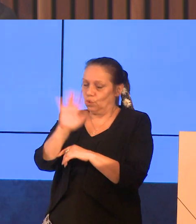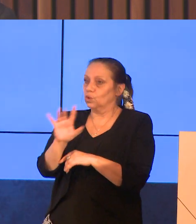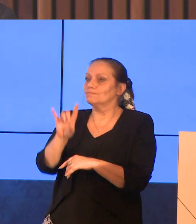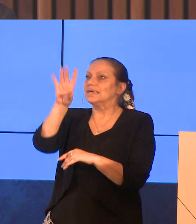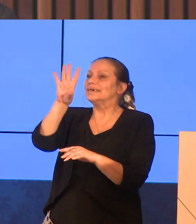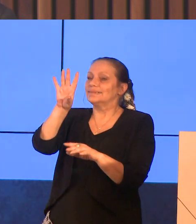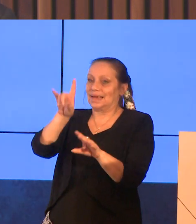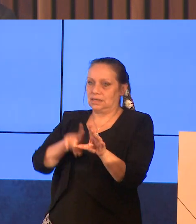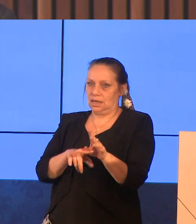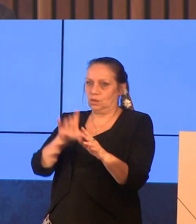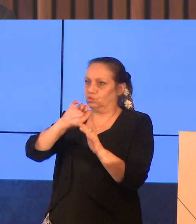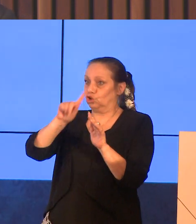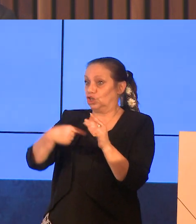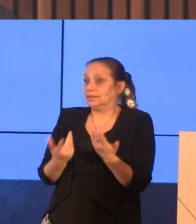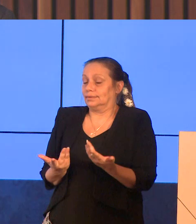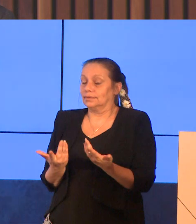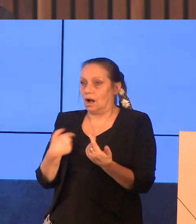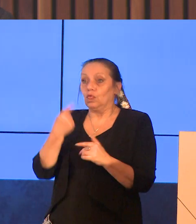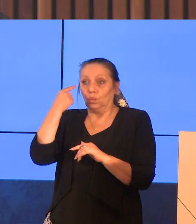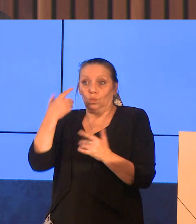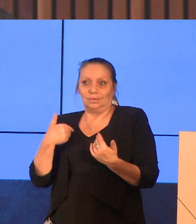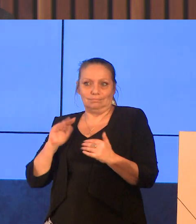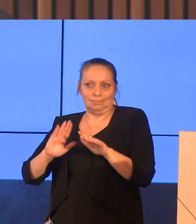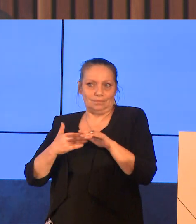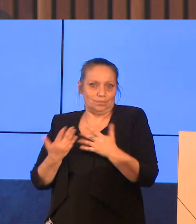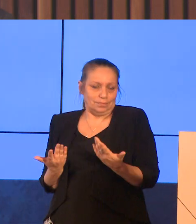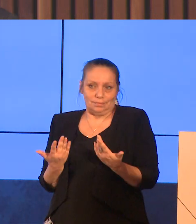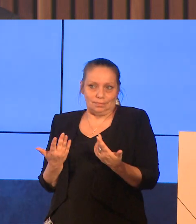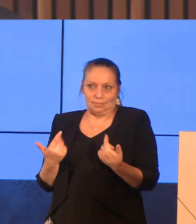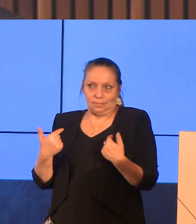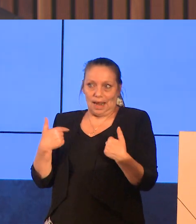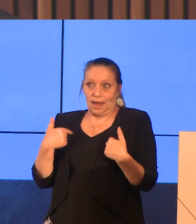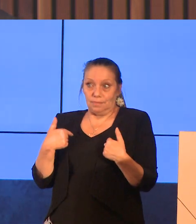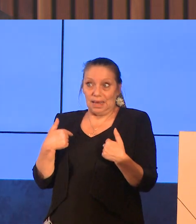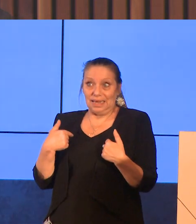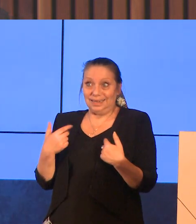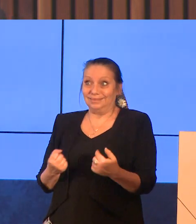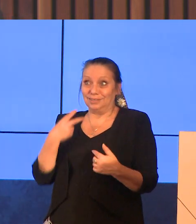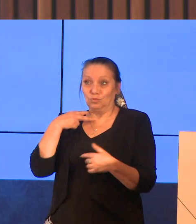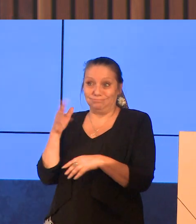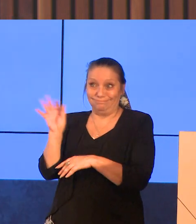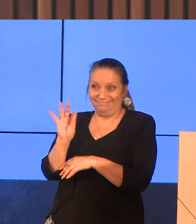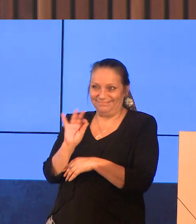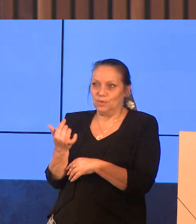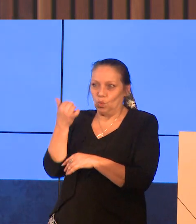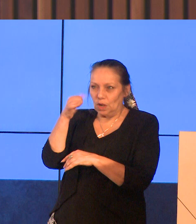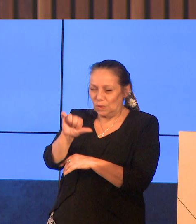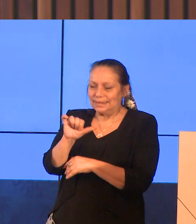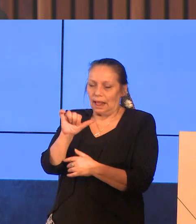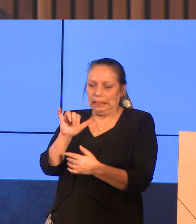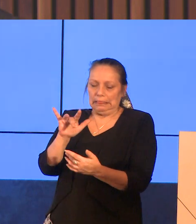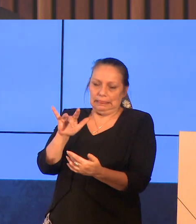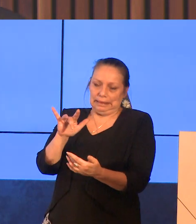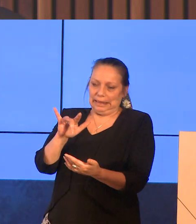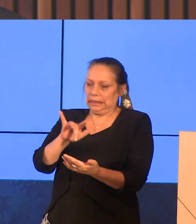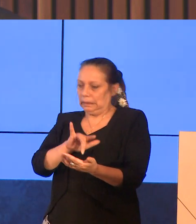10-year project, and in that respect, I certainly have not been disappointed. We remain in the midst of what